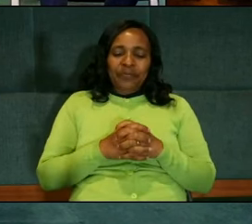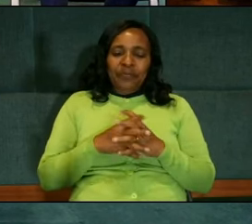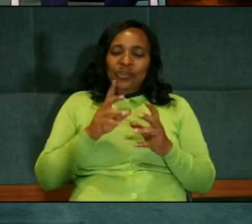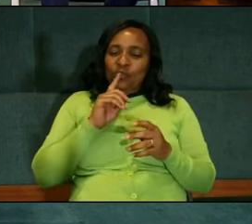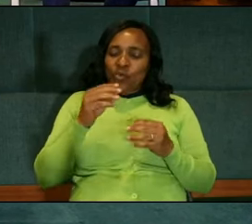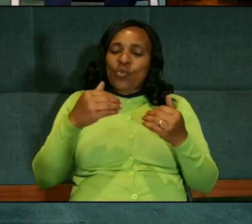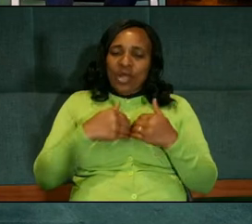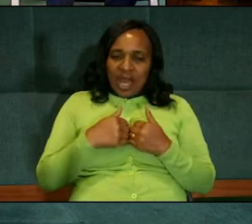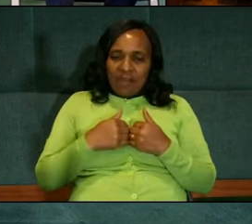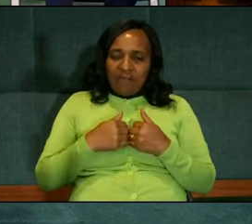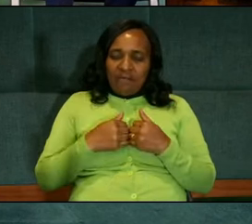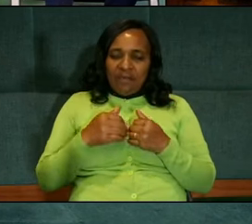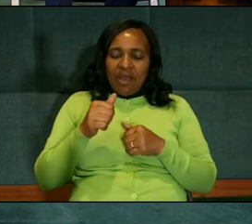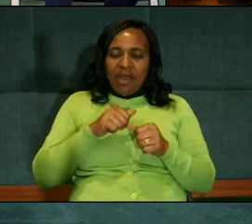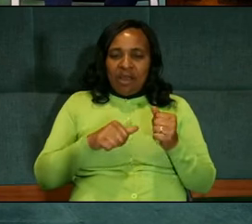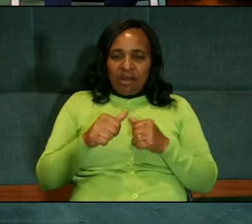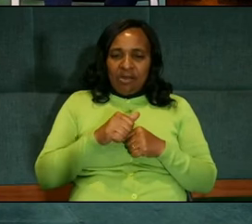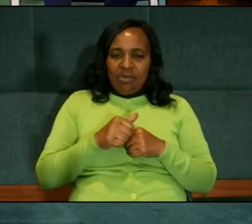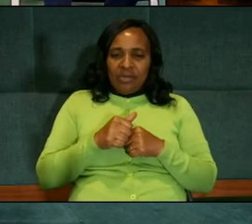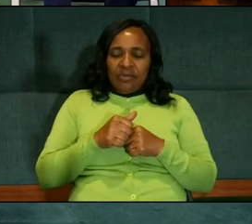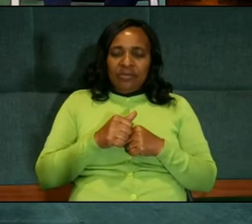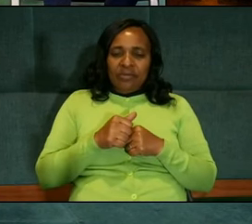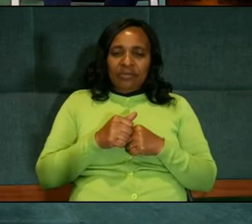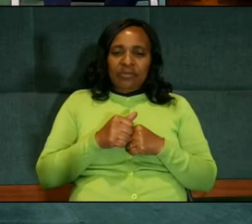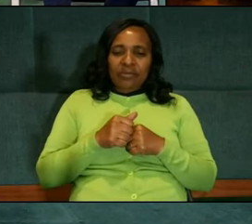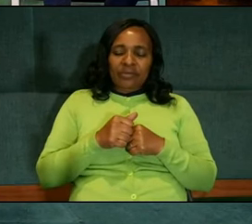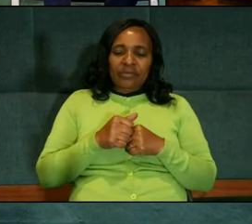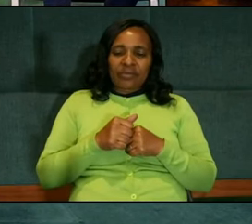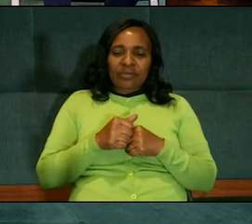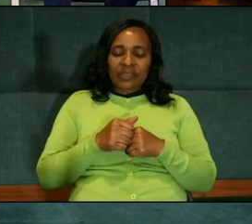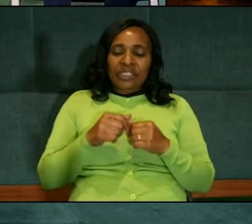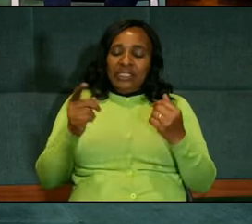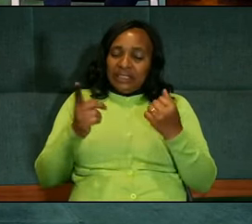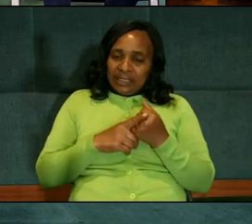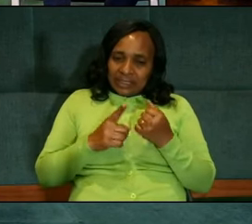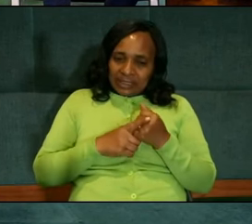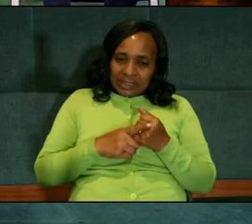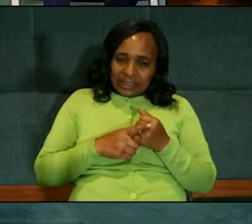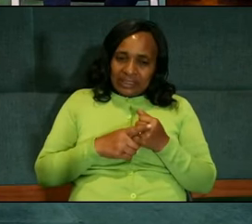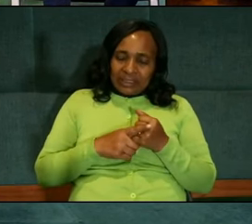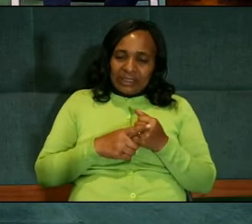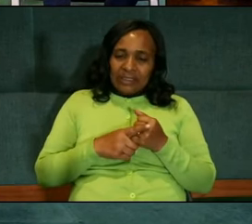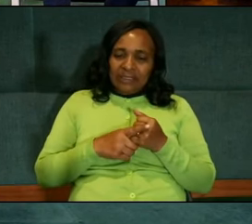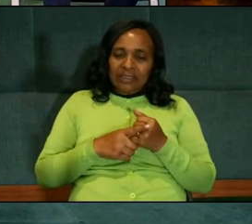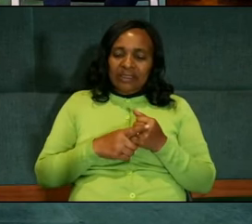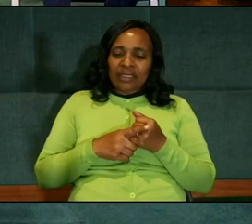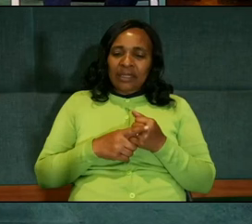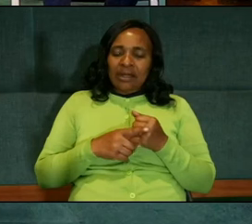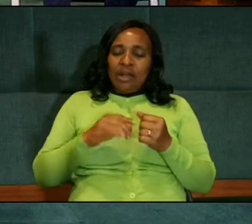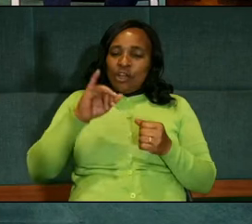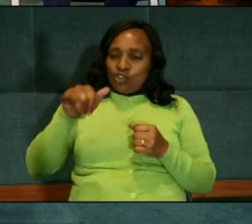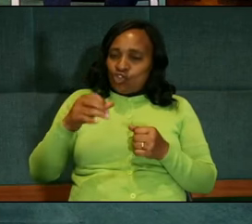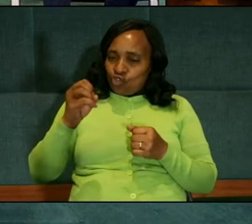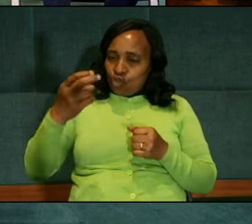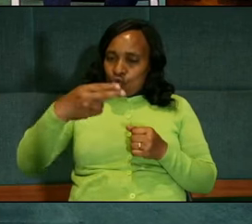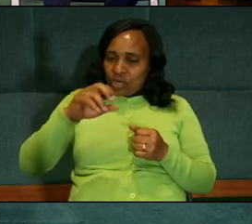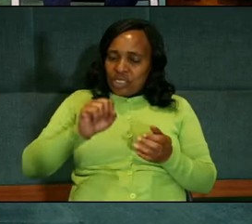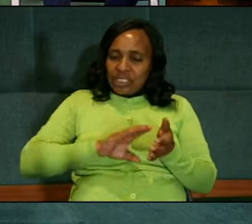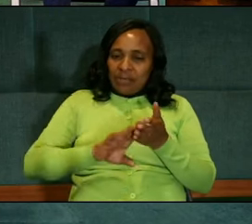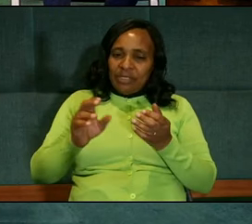So we have around like 6 punchlines over here. John